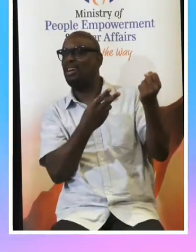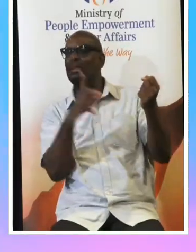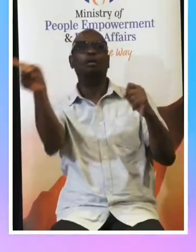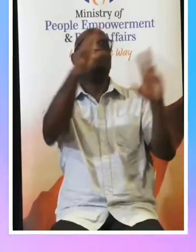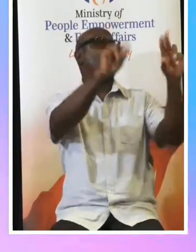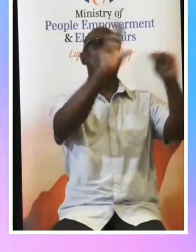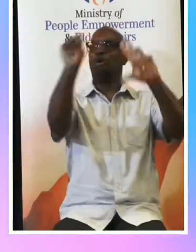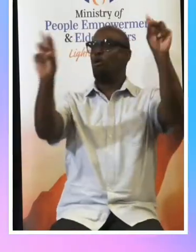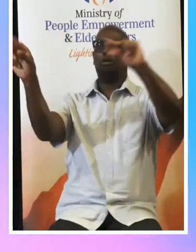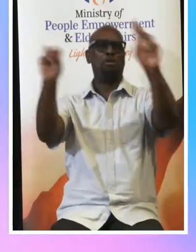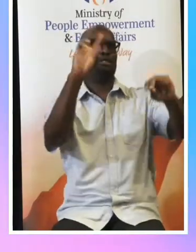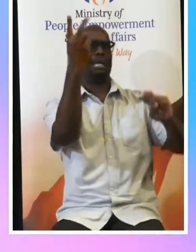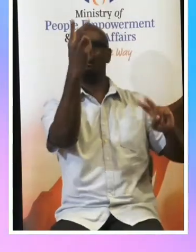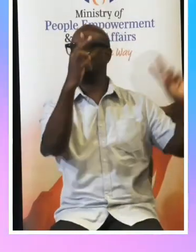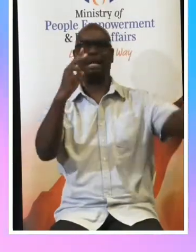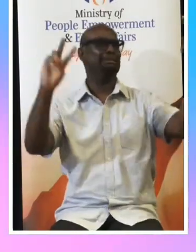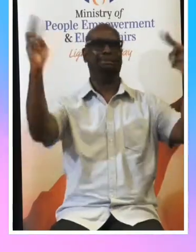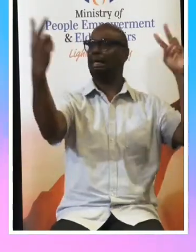that you did the double.